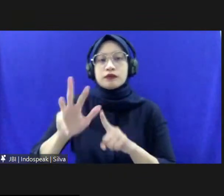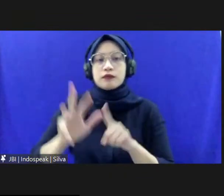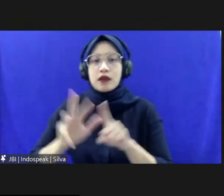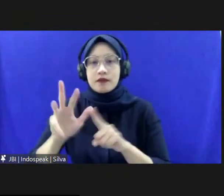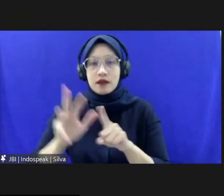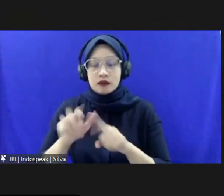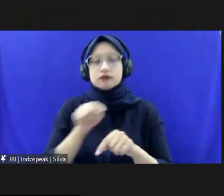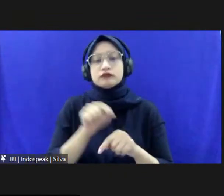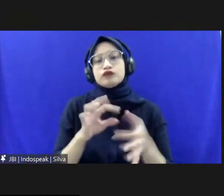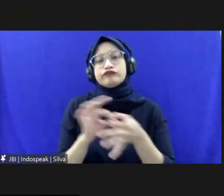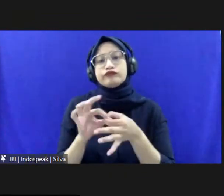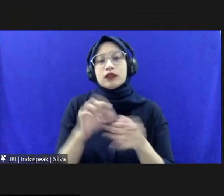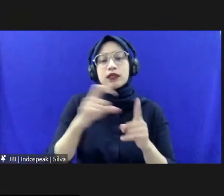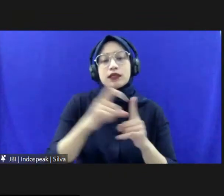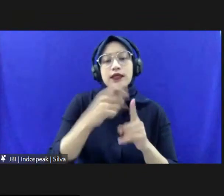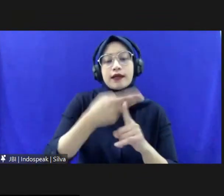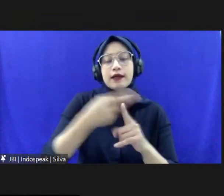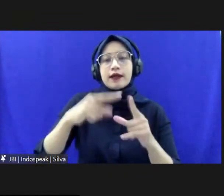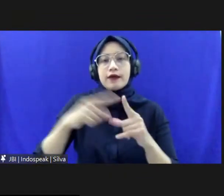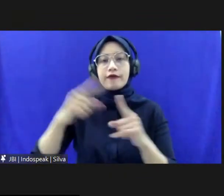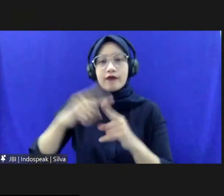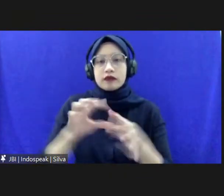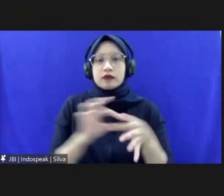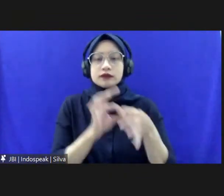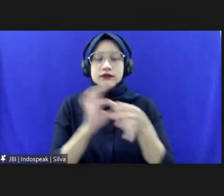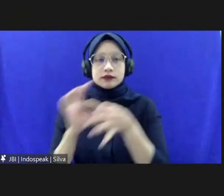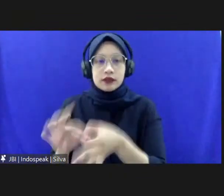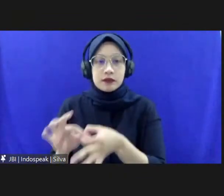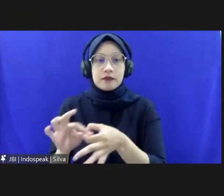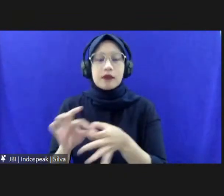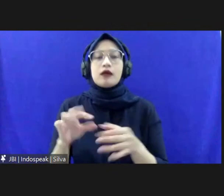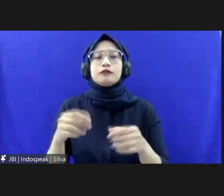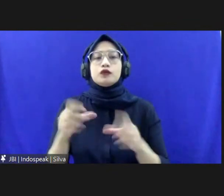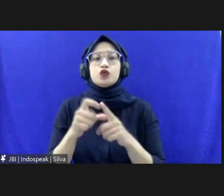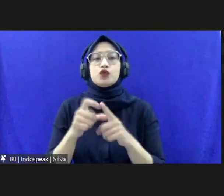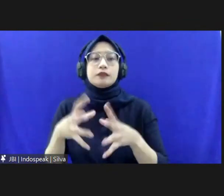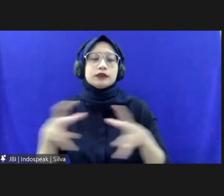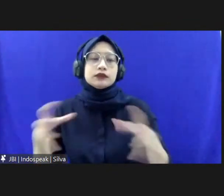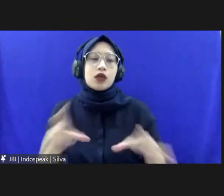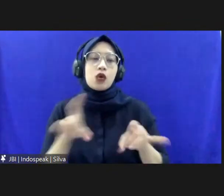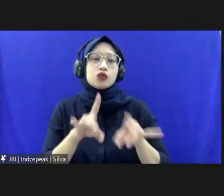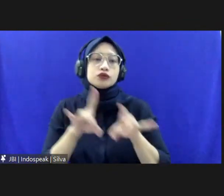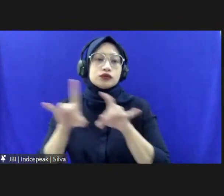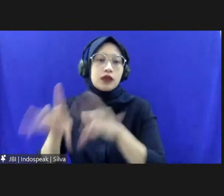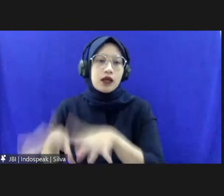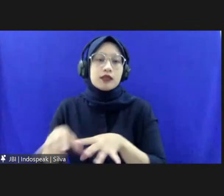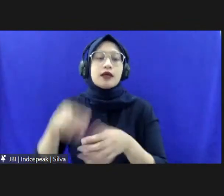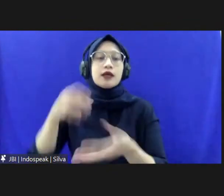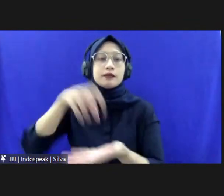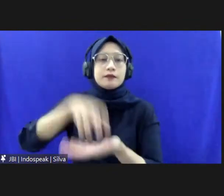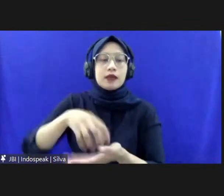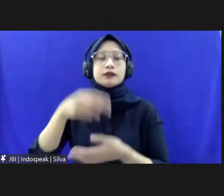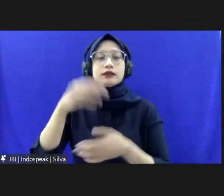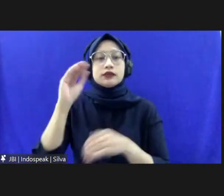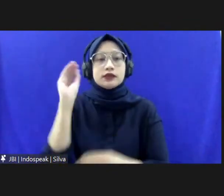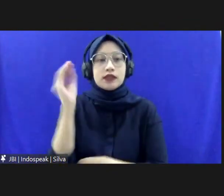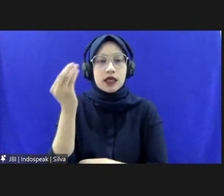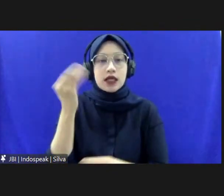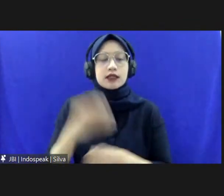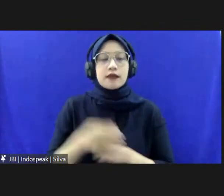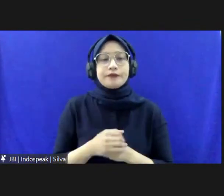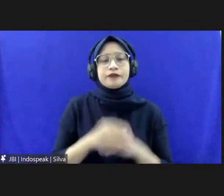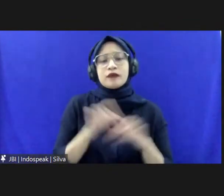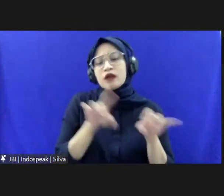the Australian Embassy in Jakarta. The main objective and the characteristic of Australia Update that